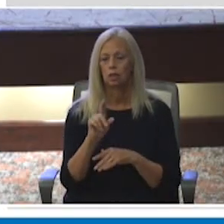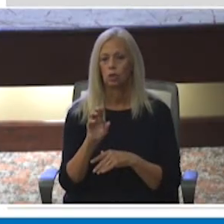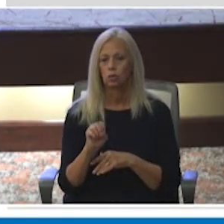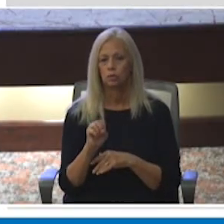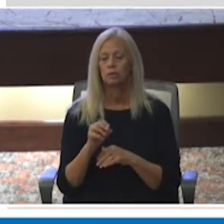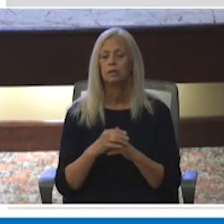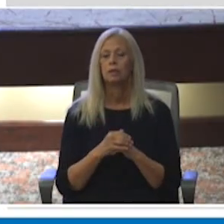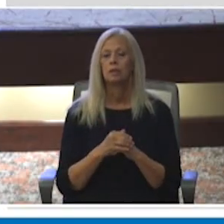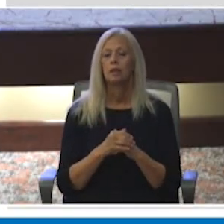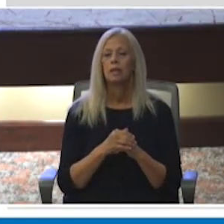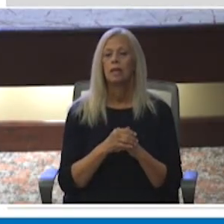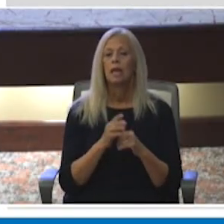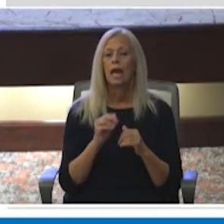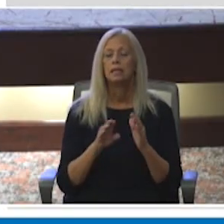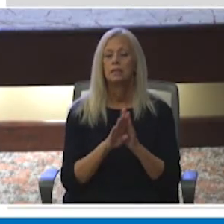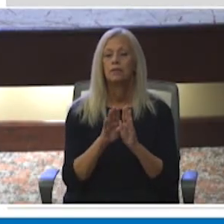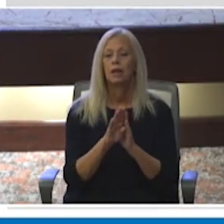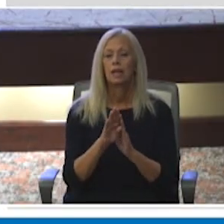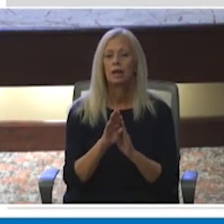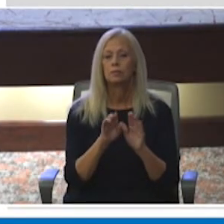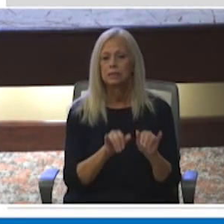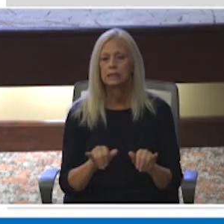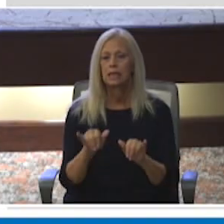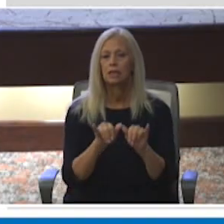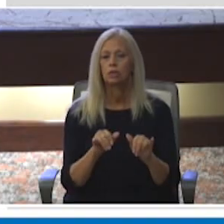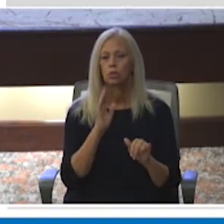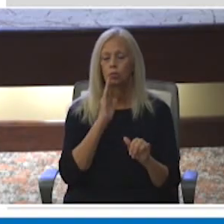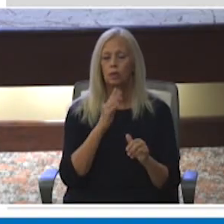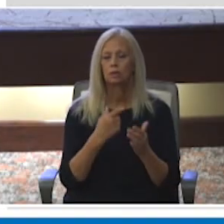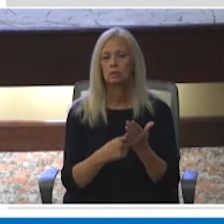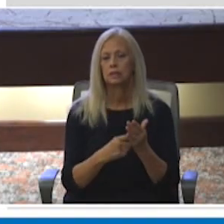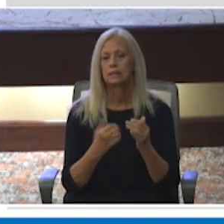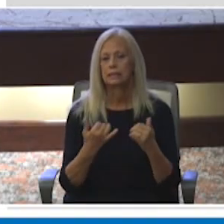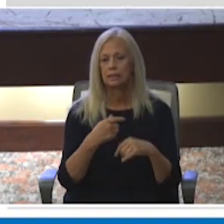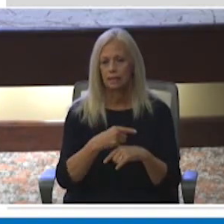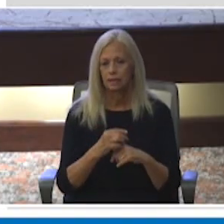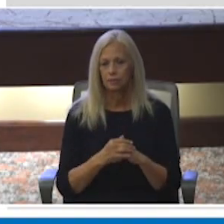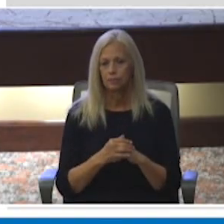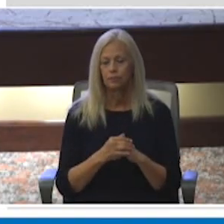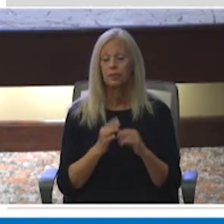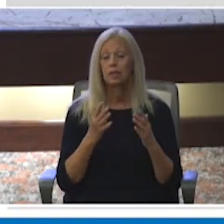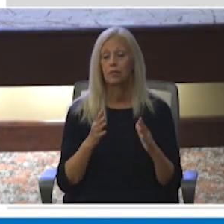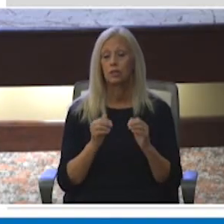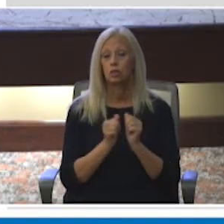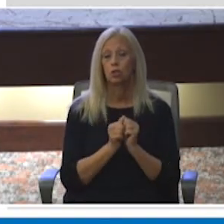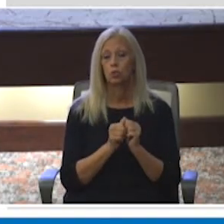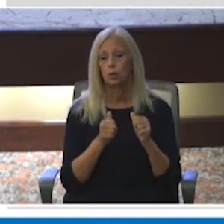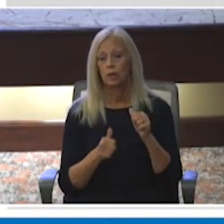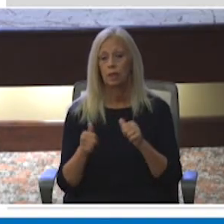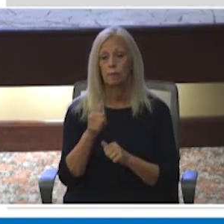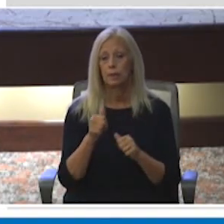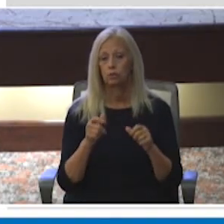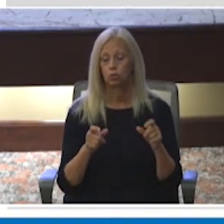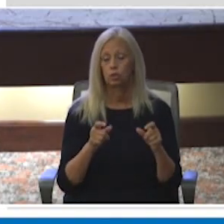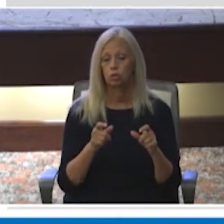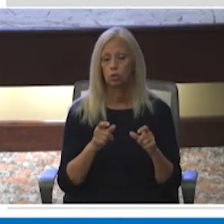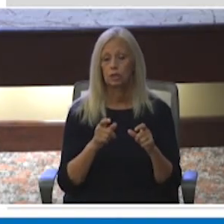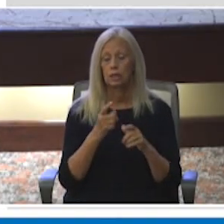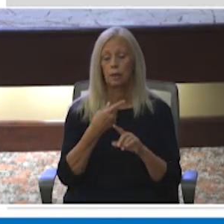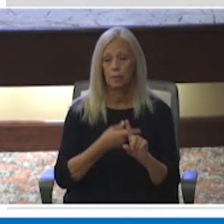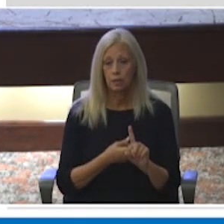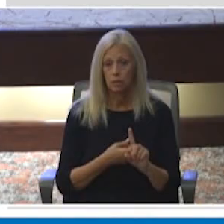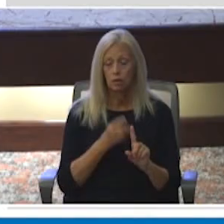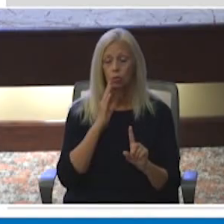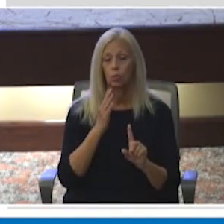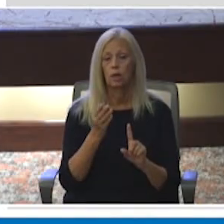and uses and development standards. I'm going to talk about those with you today. We're going to finish off with administration in about a month. We're going to get